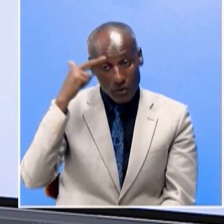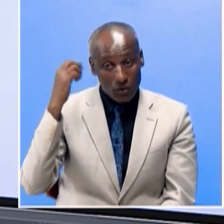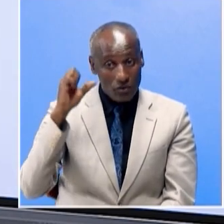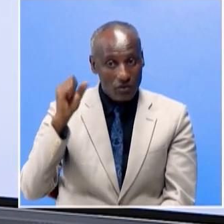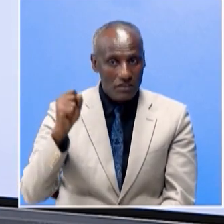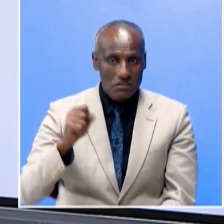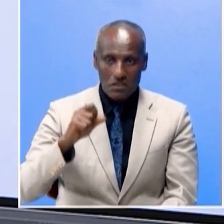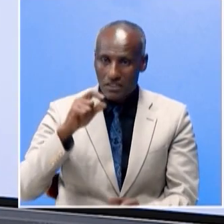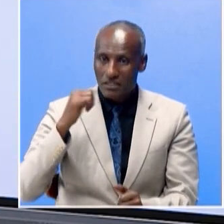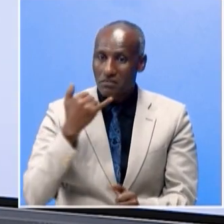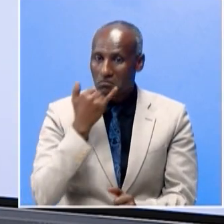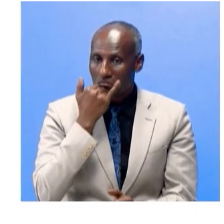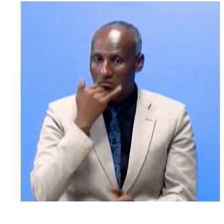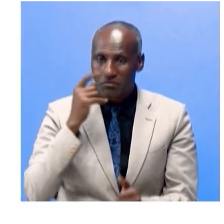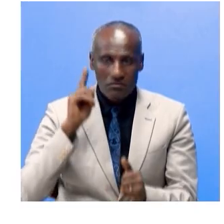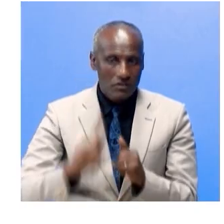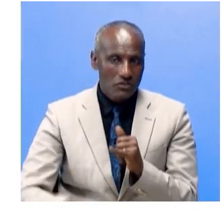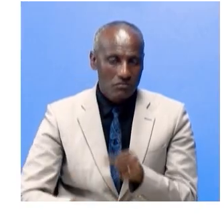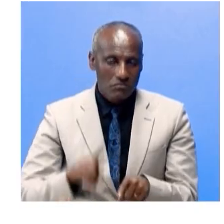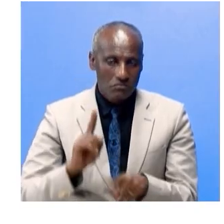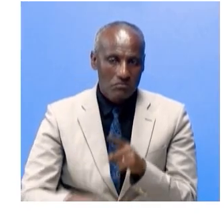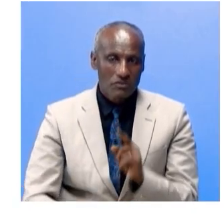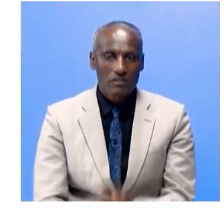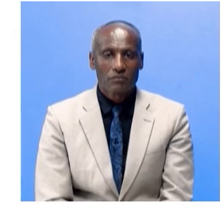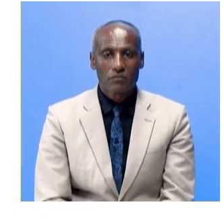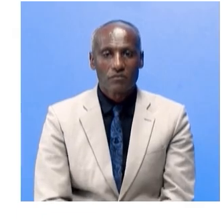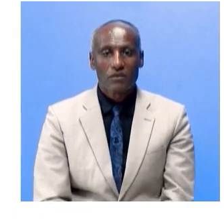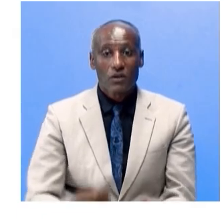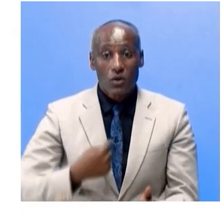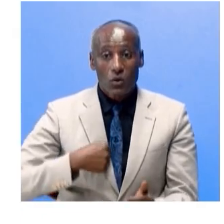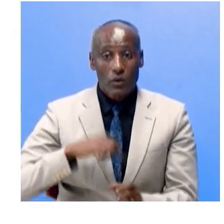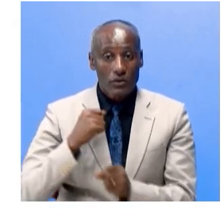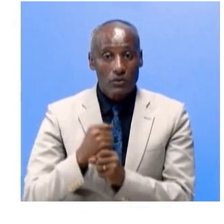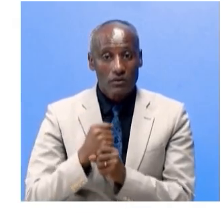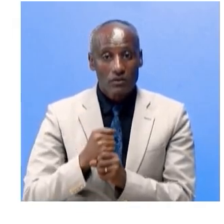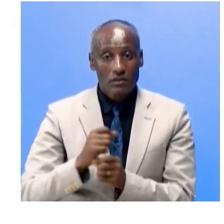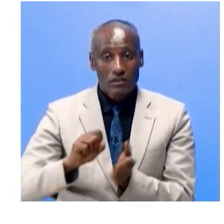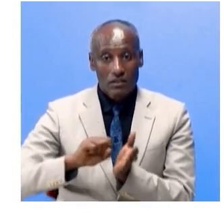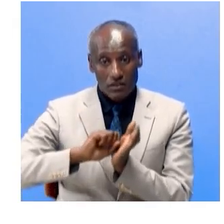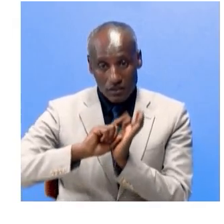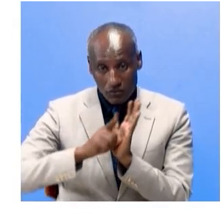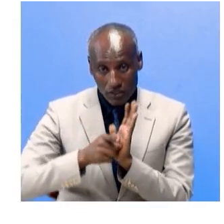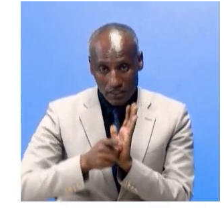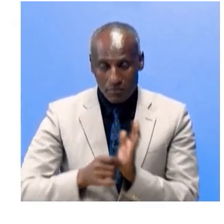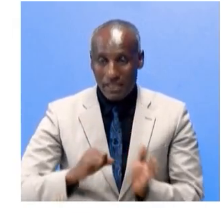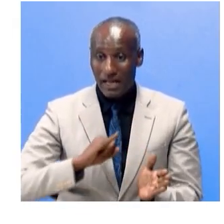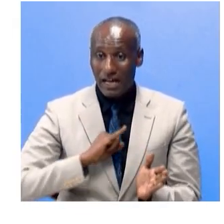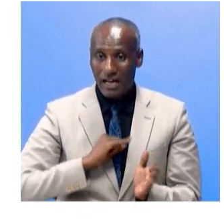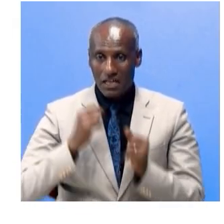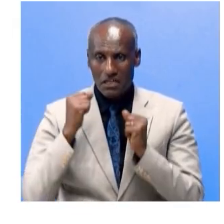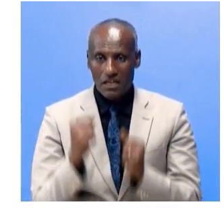that something which we do generally. Okay? We can say I can swim.